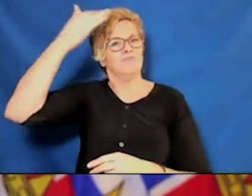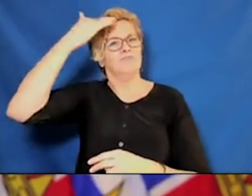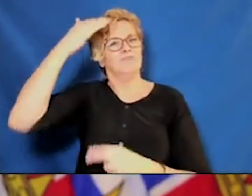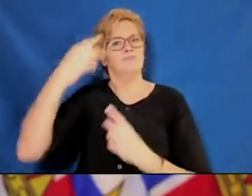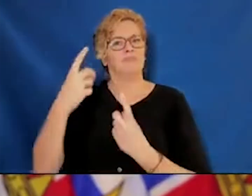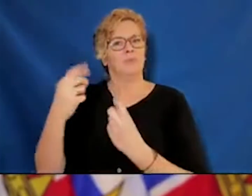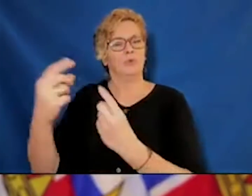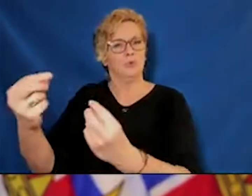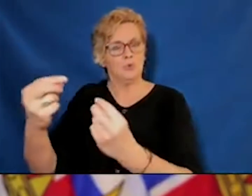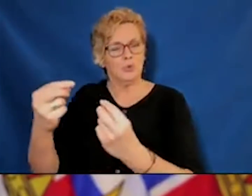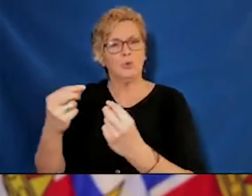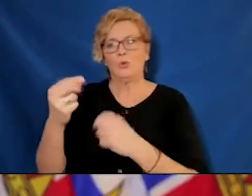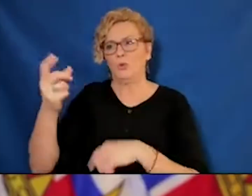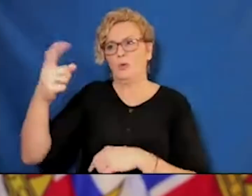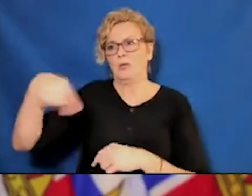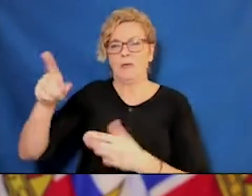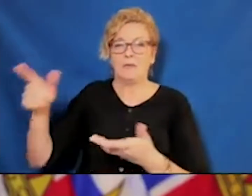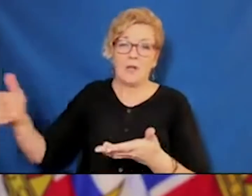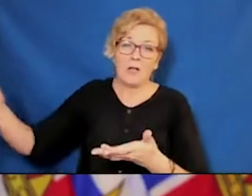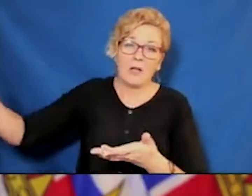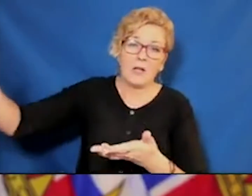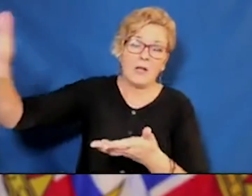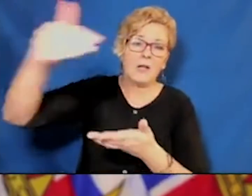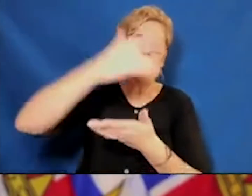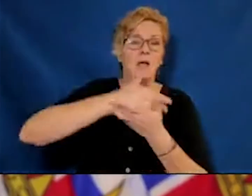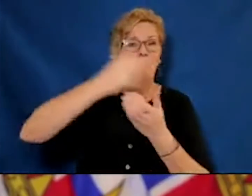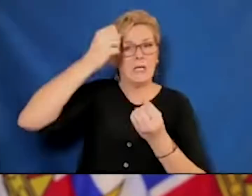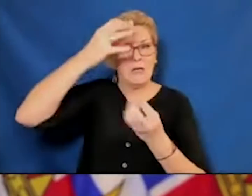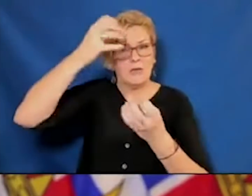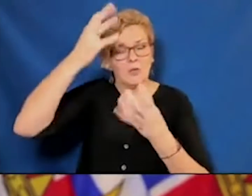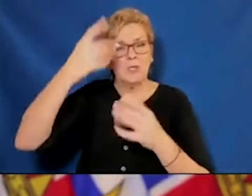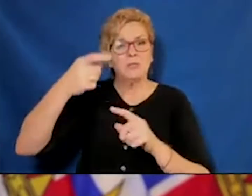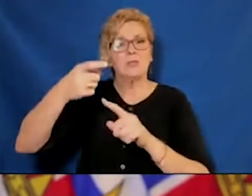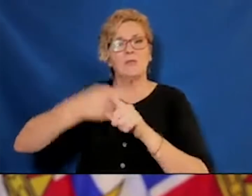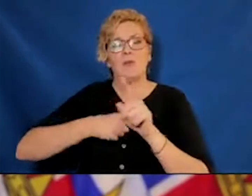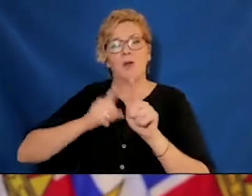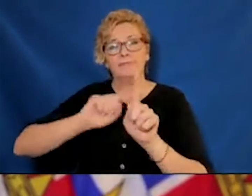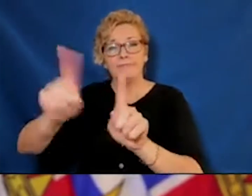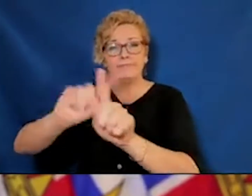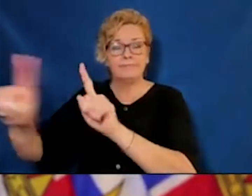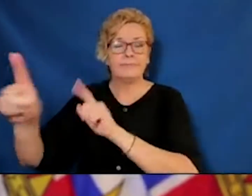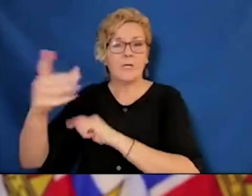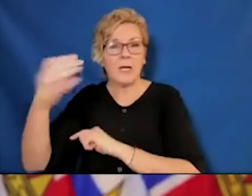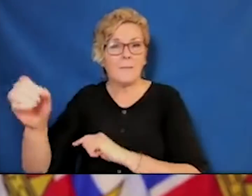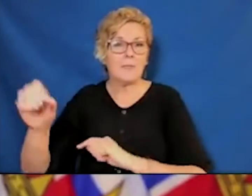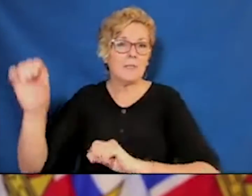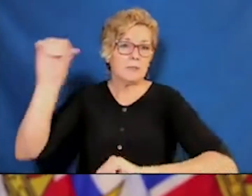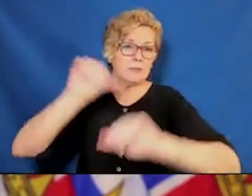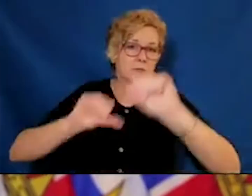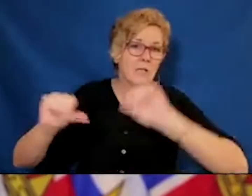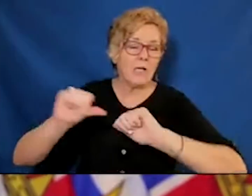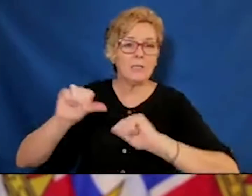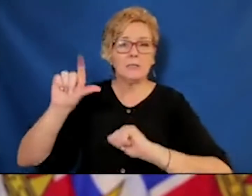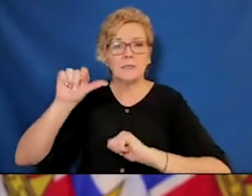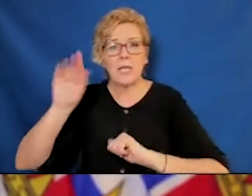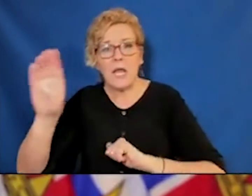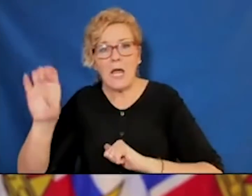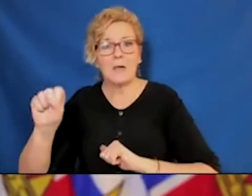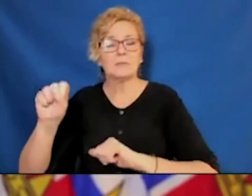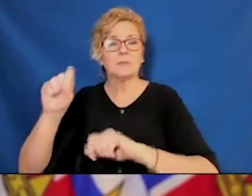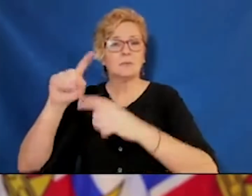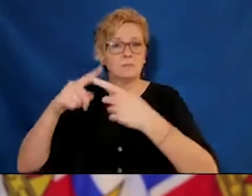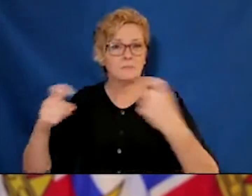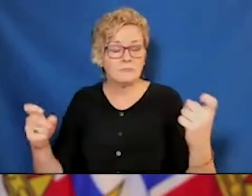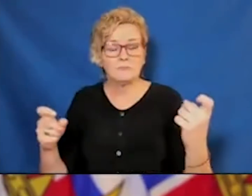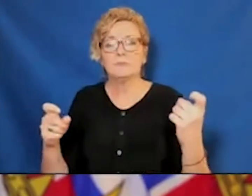had access to all of the data around the Pfizer and the Moderna vaccines. And they have experts on the National Advisory